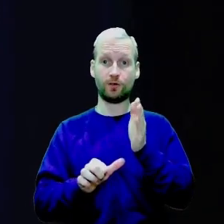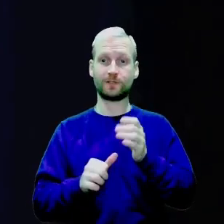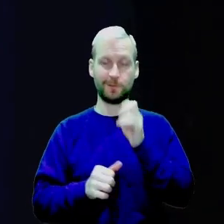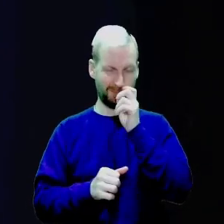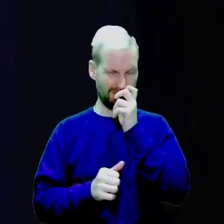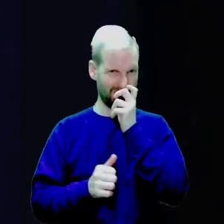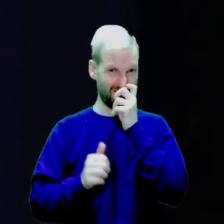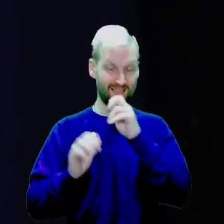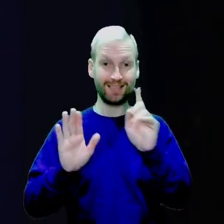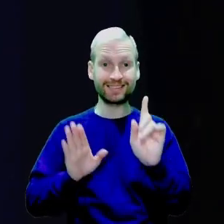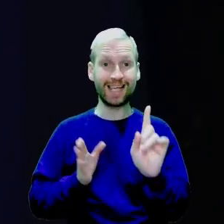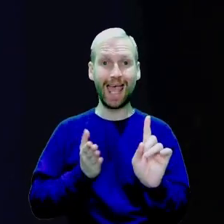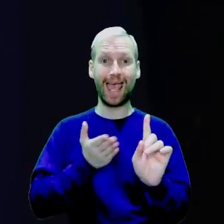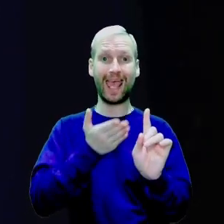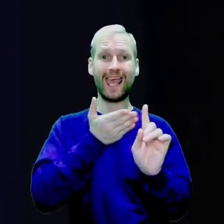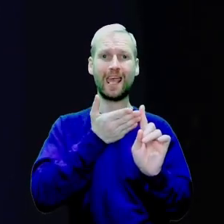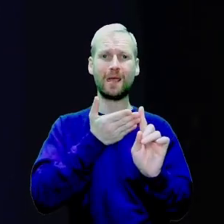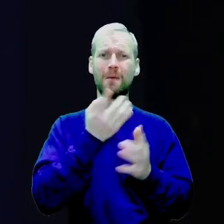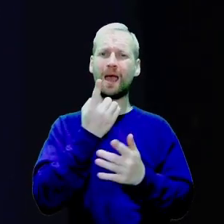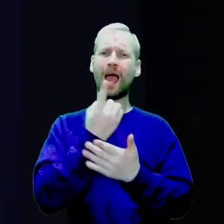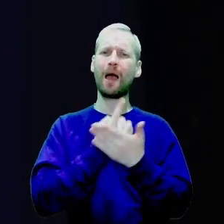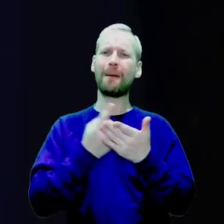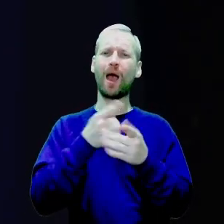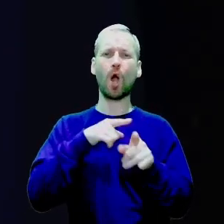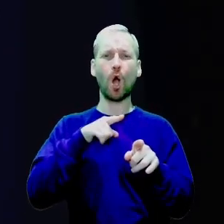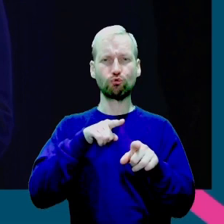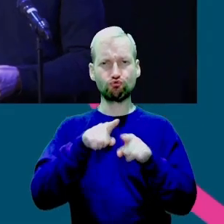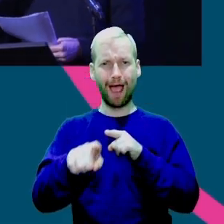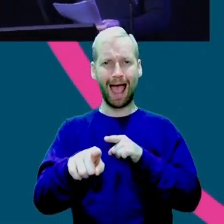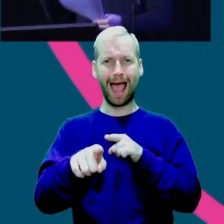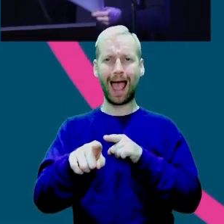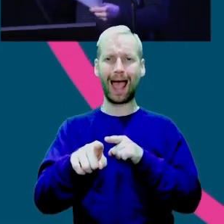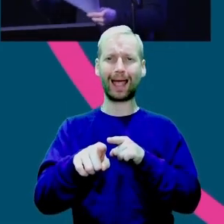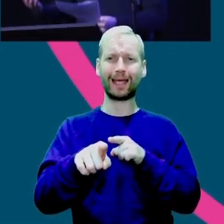this approach is very much around trying to